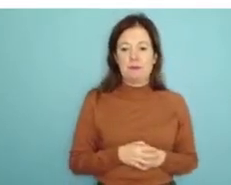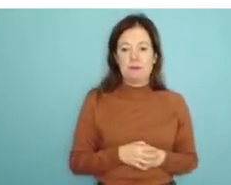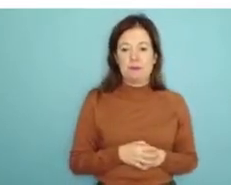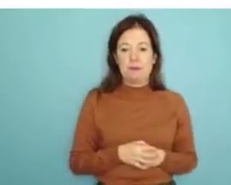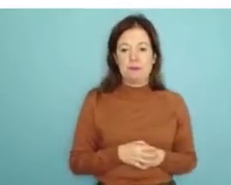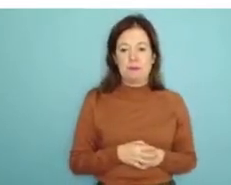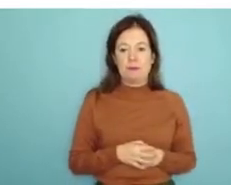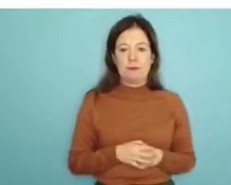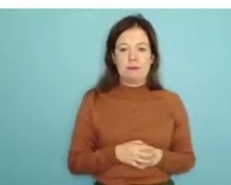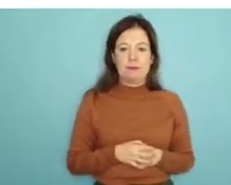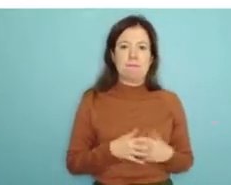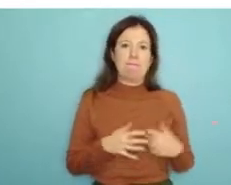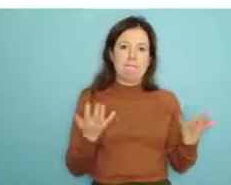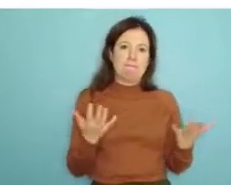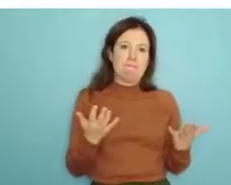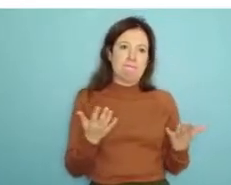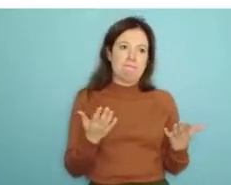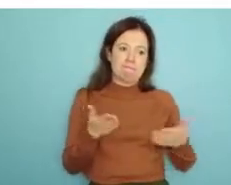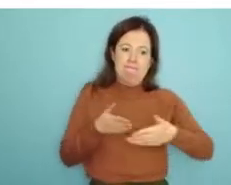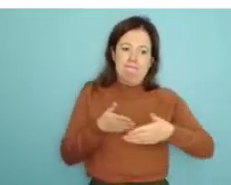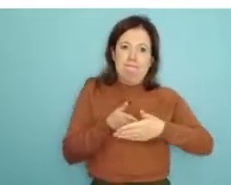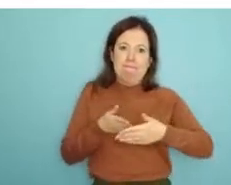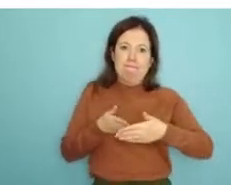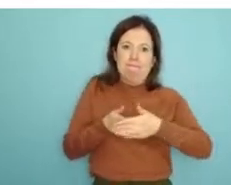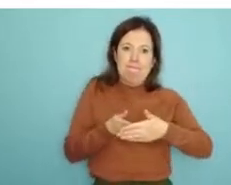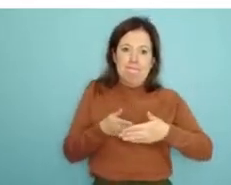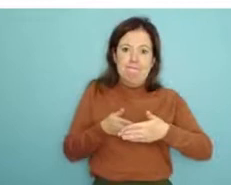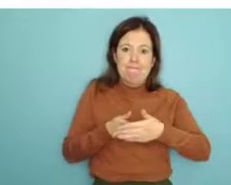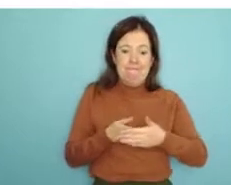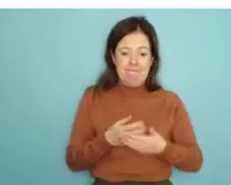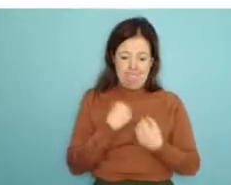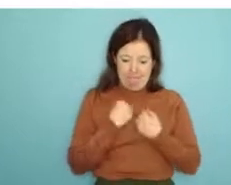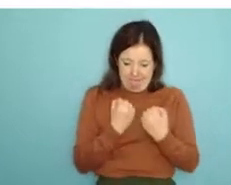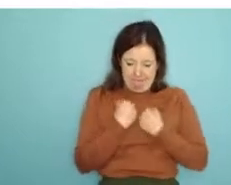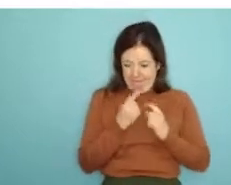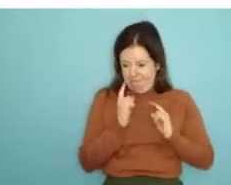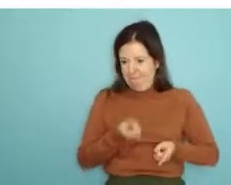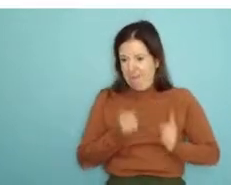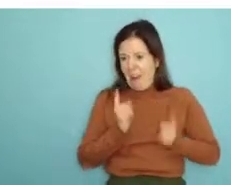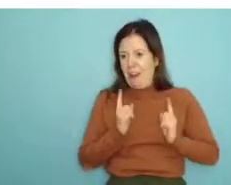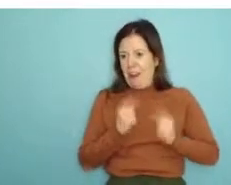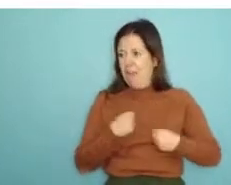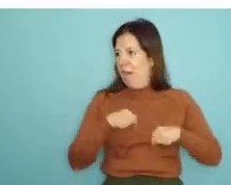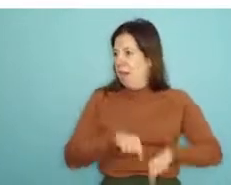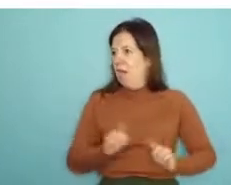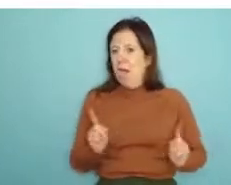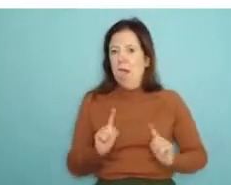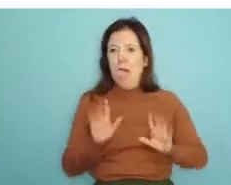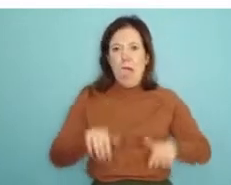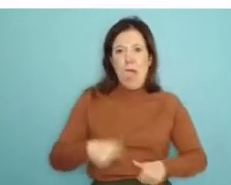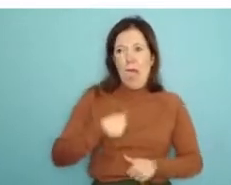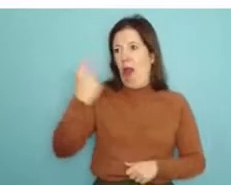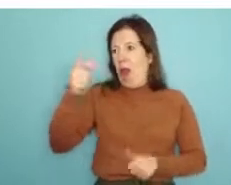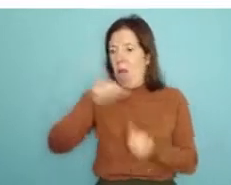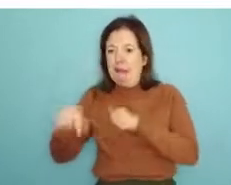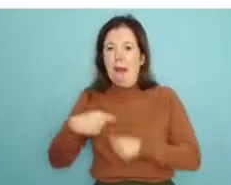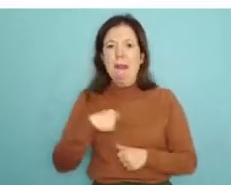So things might get in the way. Imposter syndrome, that's been mentioned an awful lot today. And